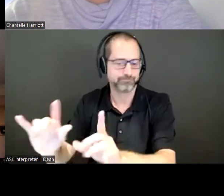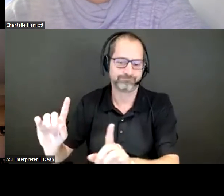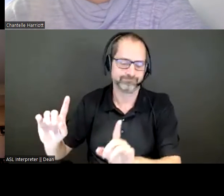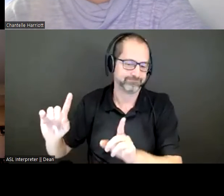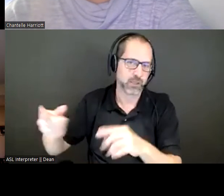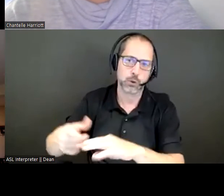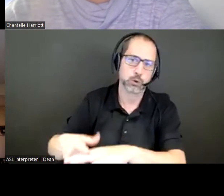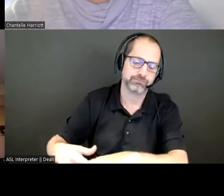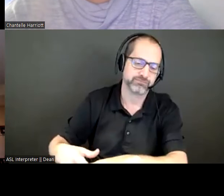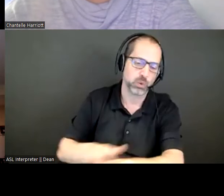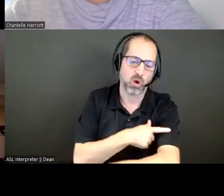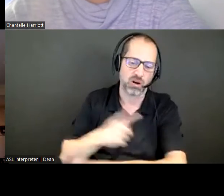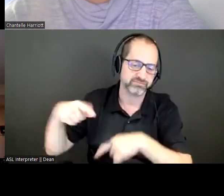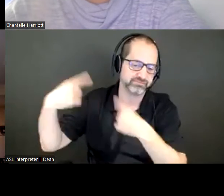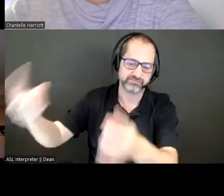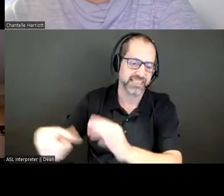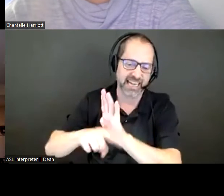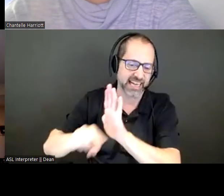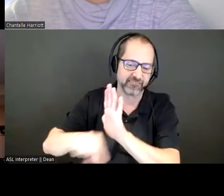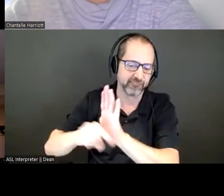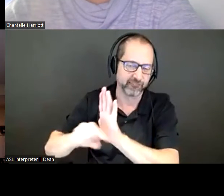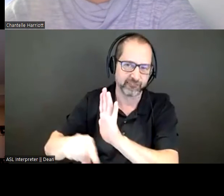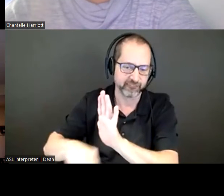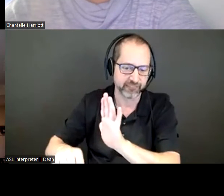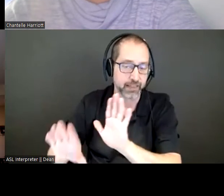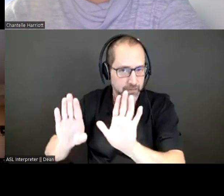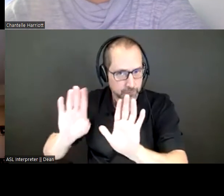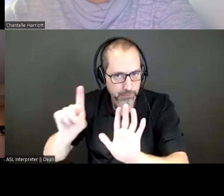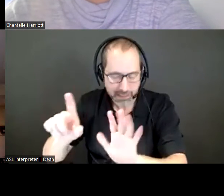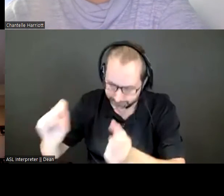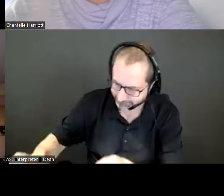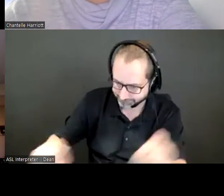long and far too negative, that, we must change this